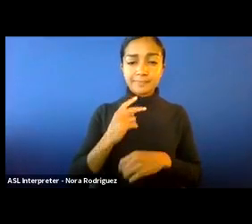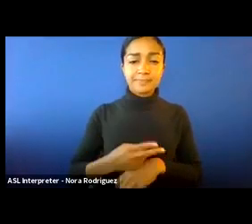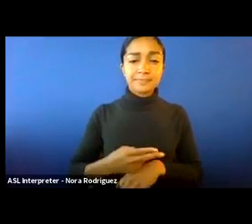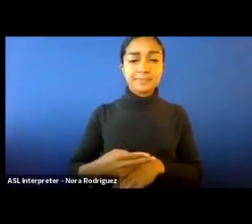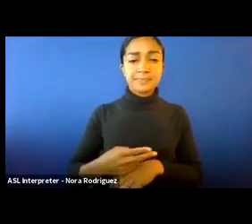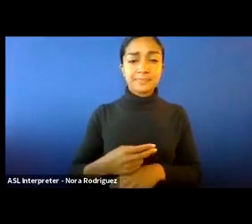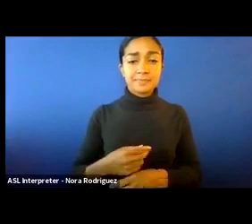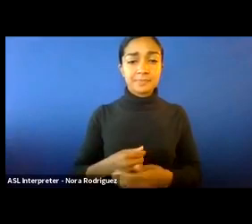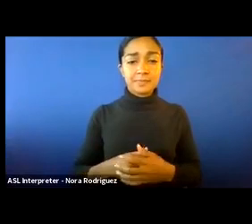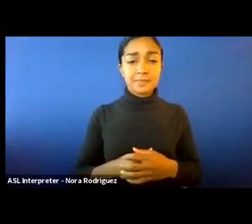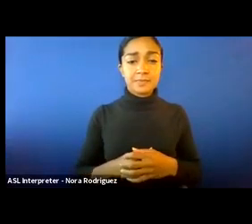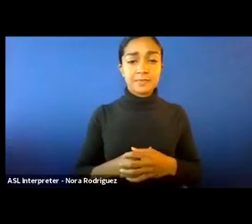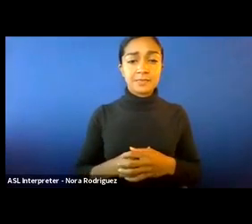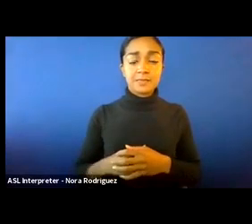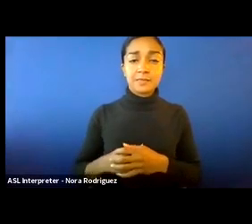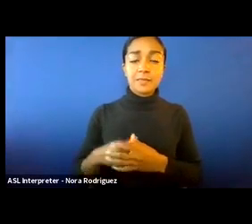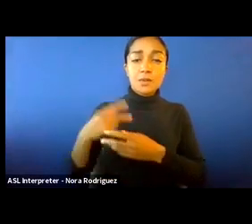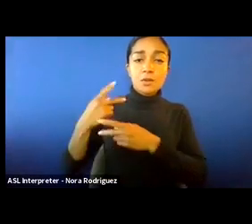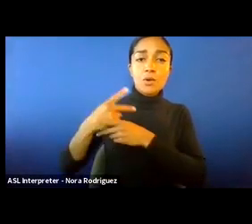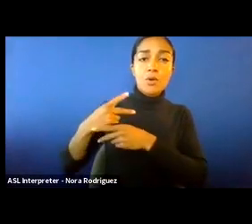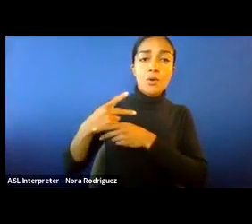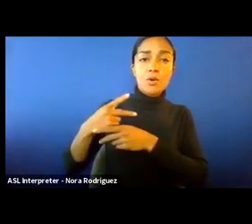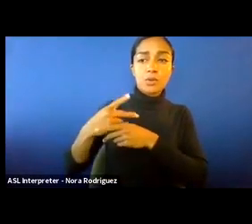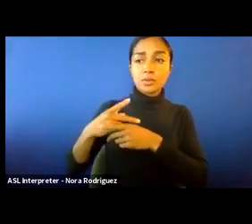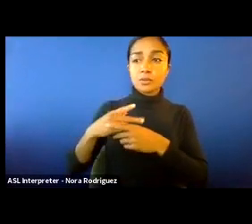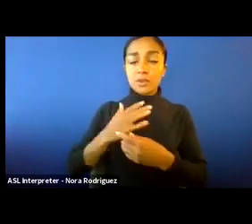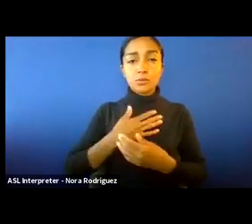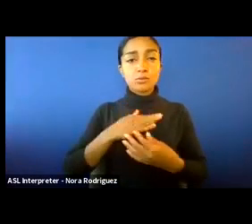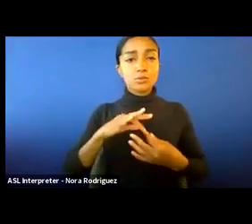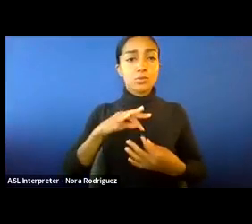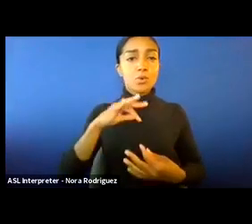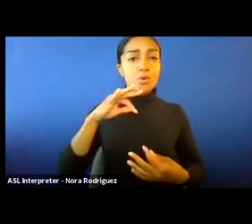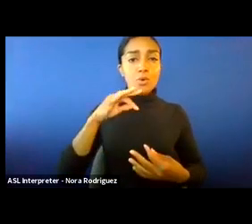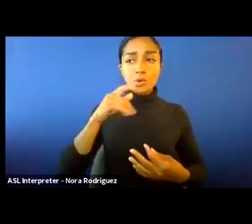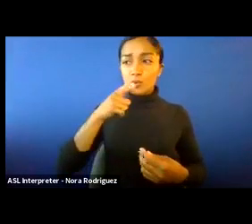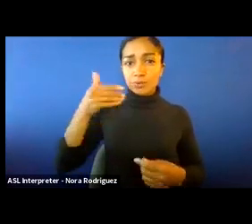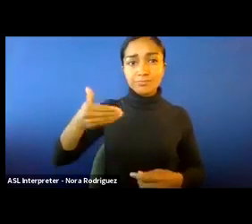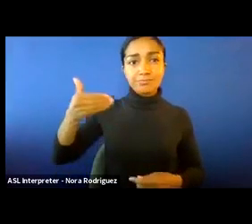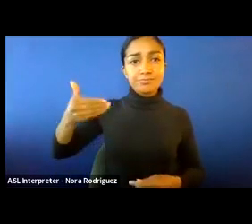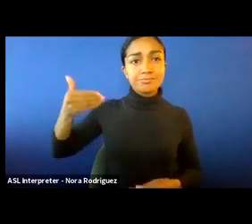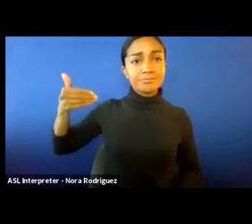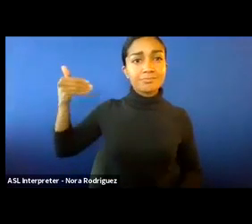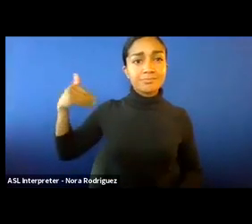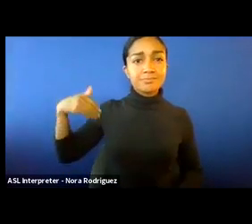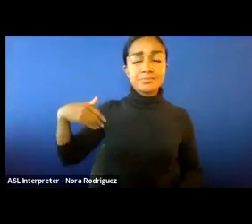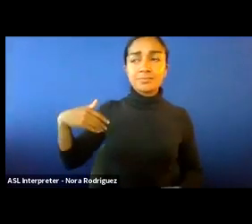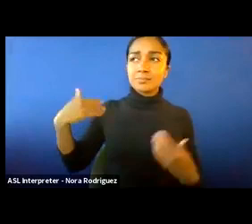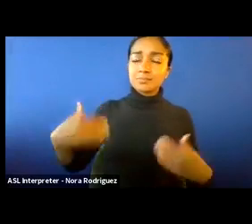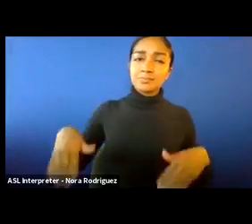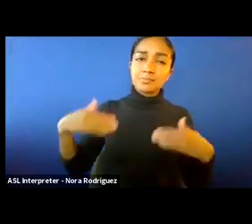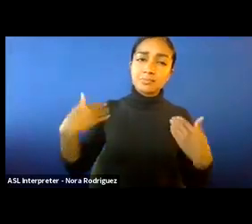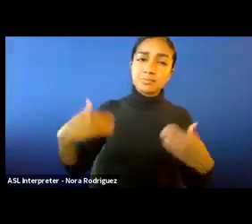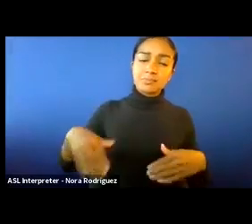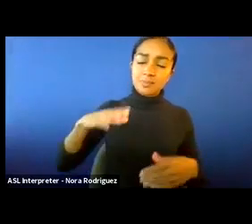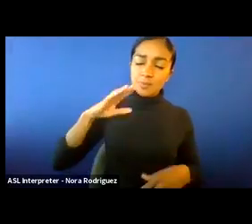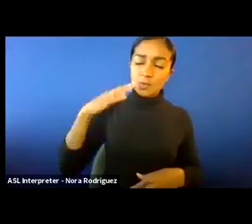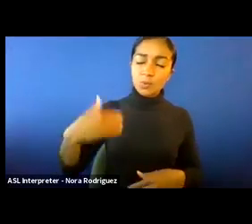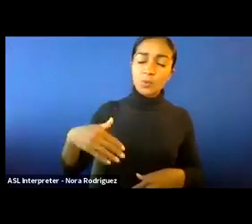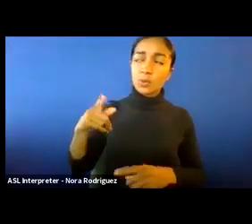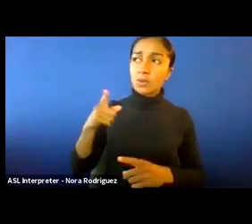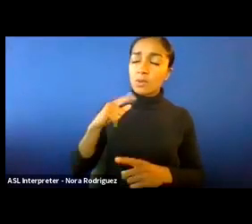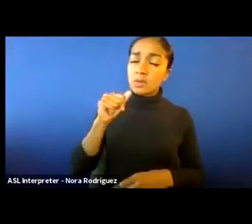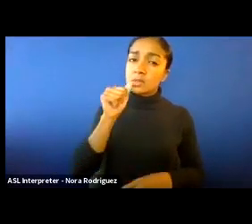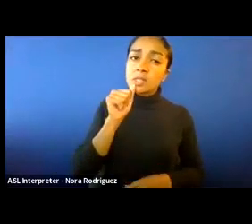the guardians of the souls of our forebears. We know that you have suffered,